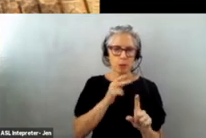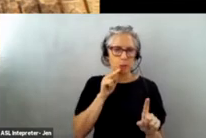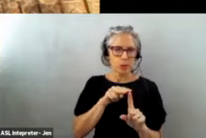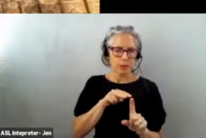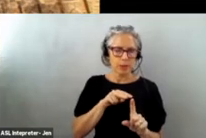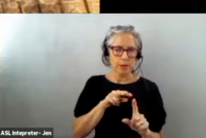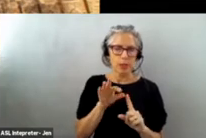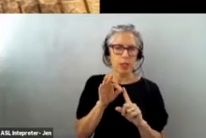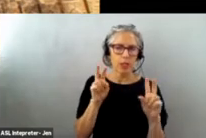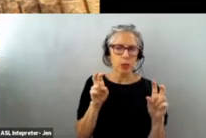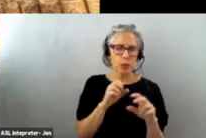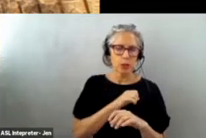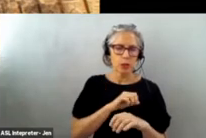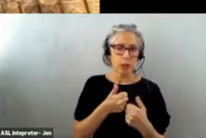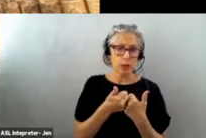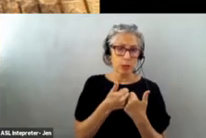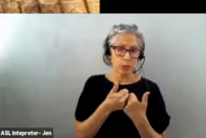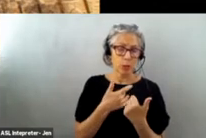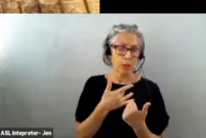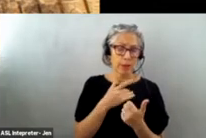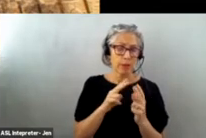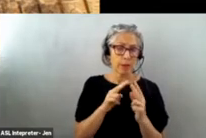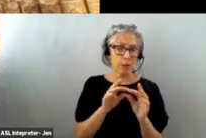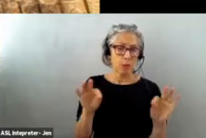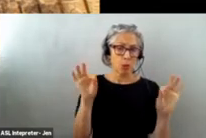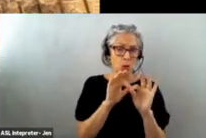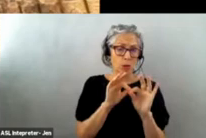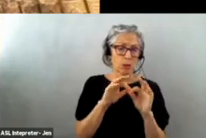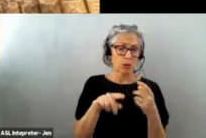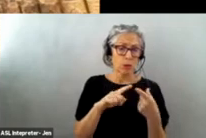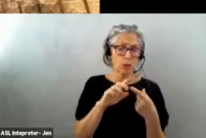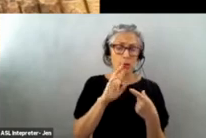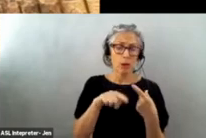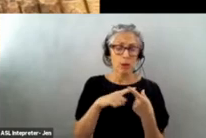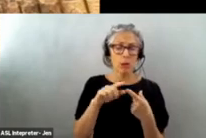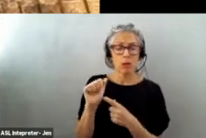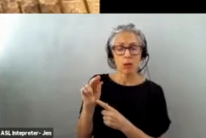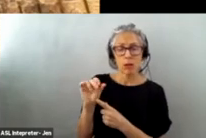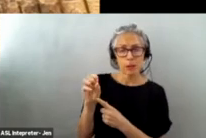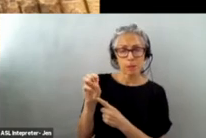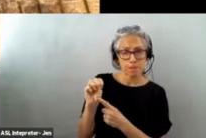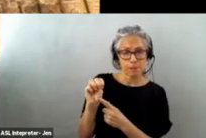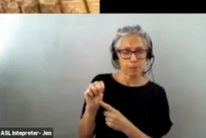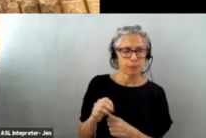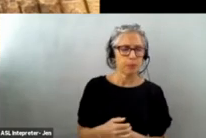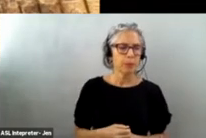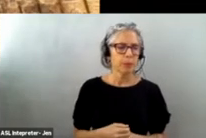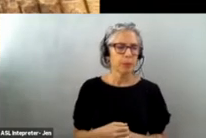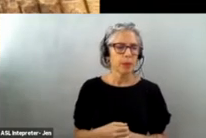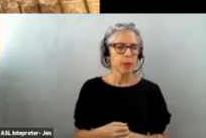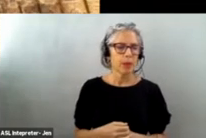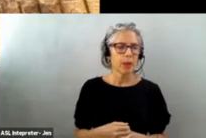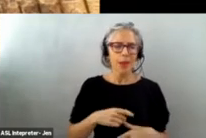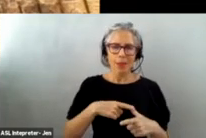unique issues and challenges that we feel are relevant when we talk about autism. And then we will have a bit of a period